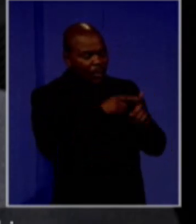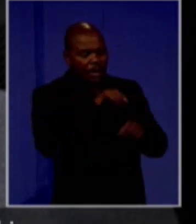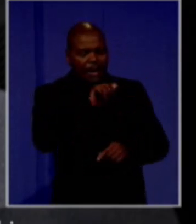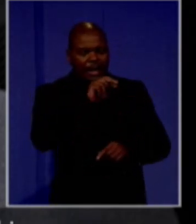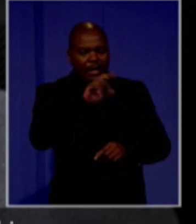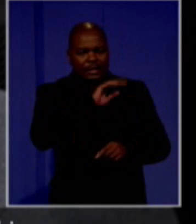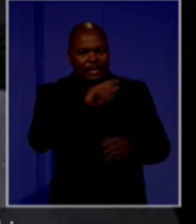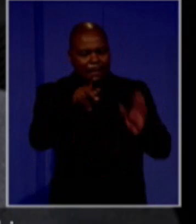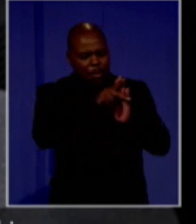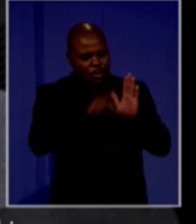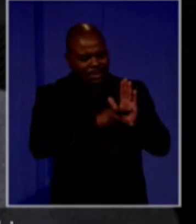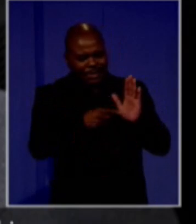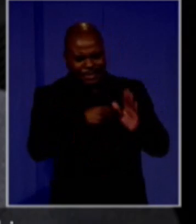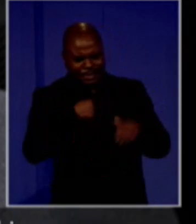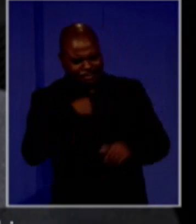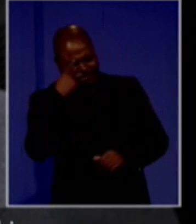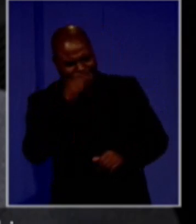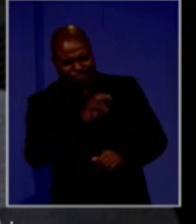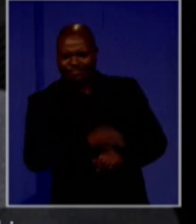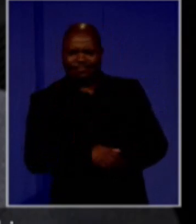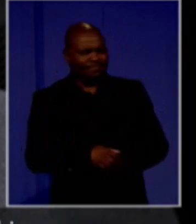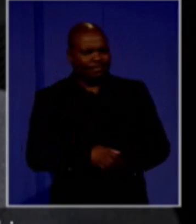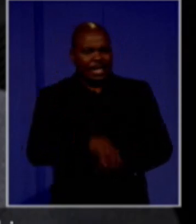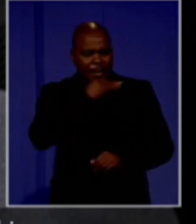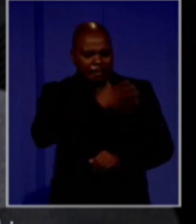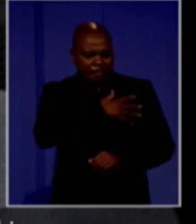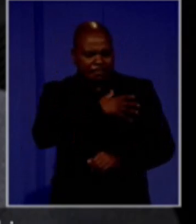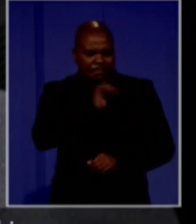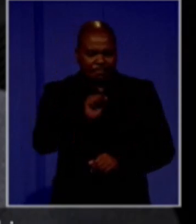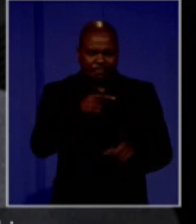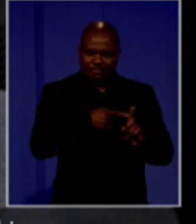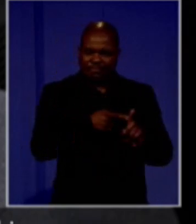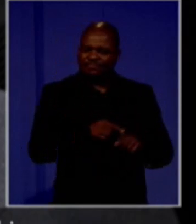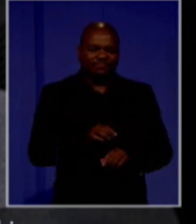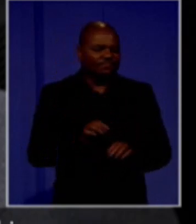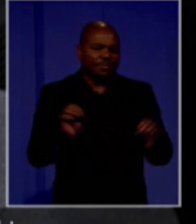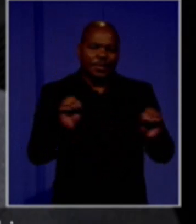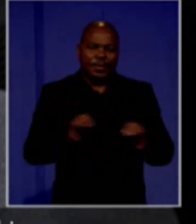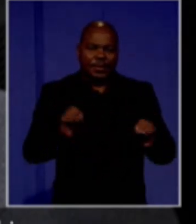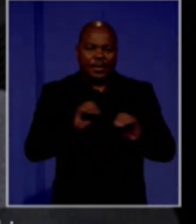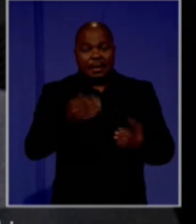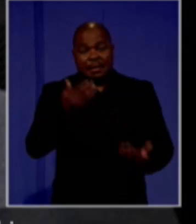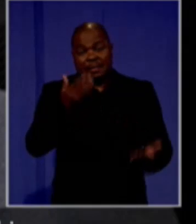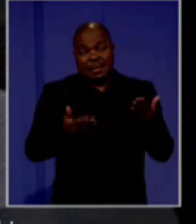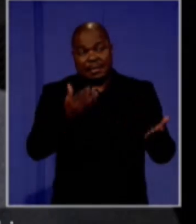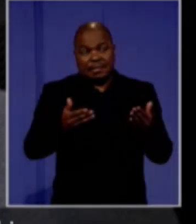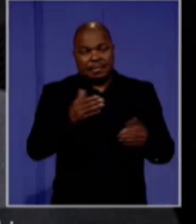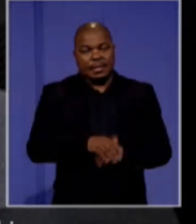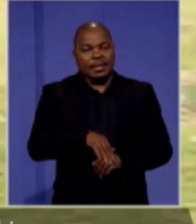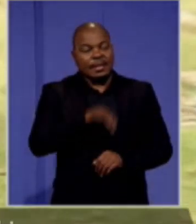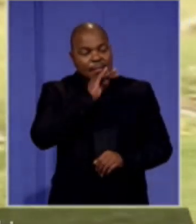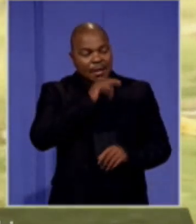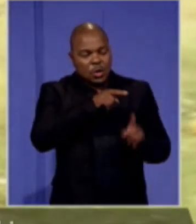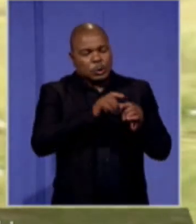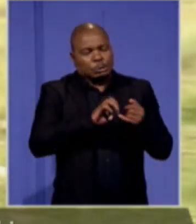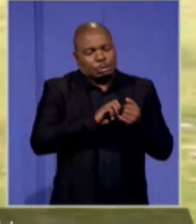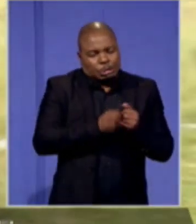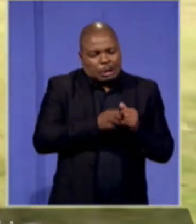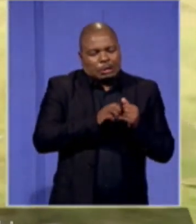policies, it's a far-fetched idea. There's nothing bold about it. It could be the last kicks of a dying